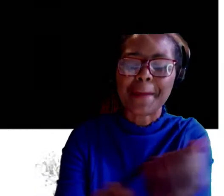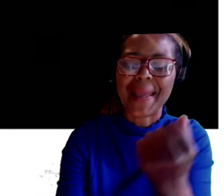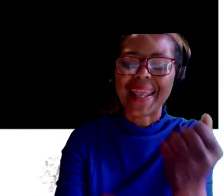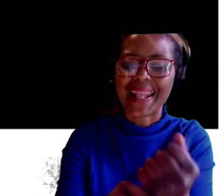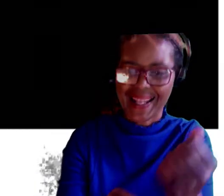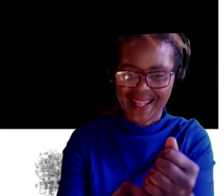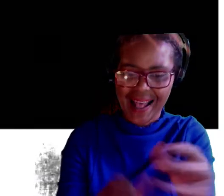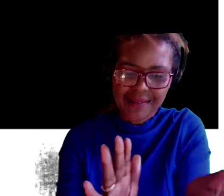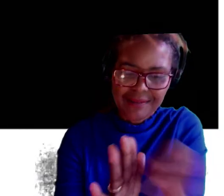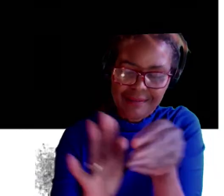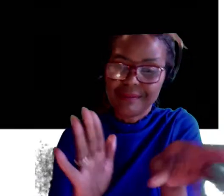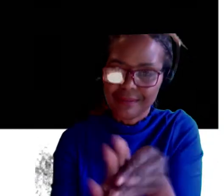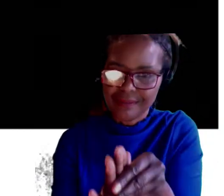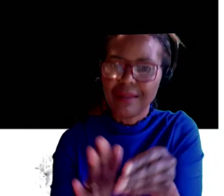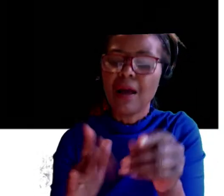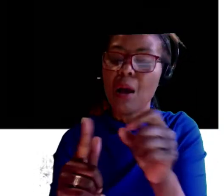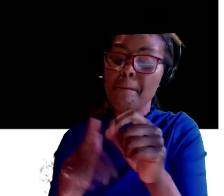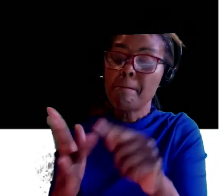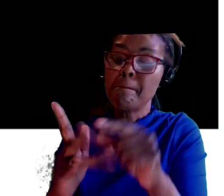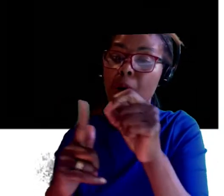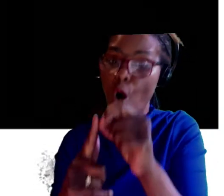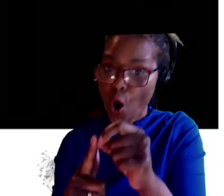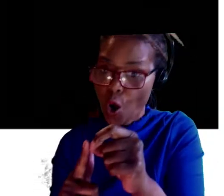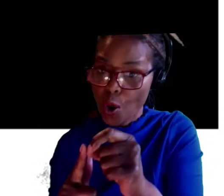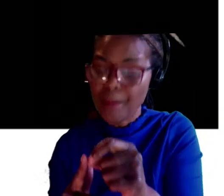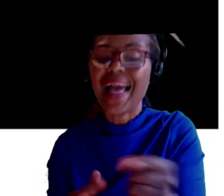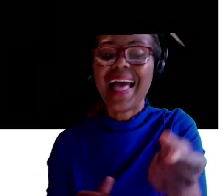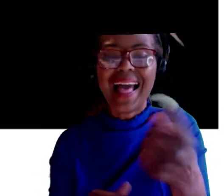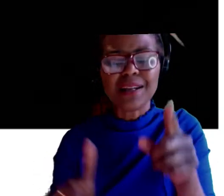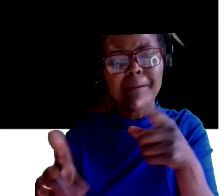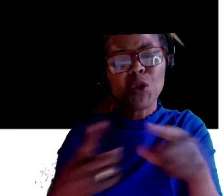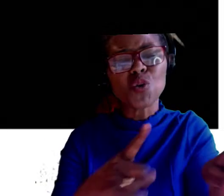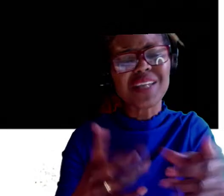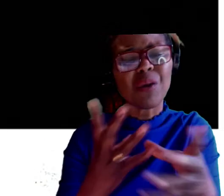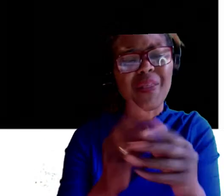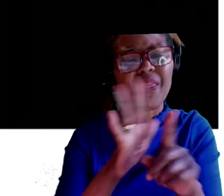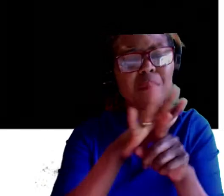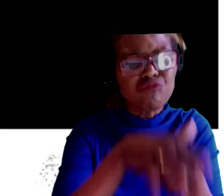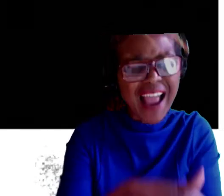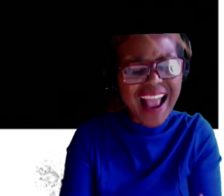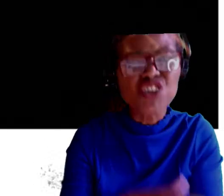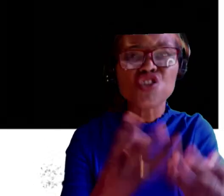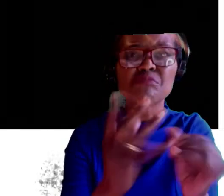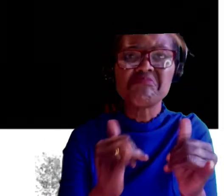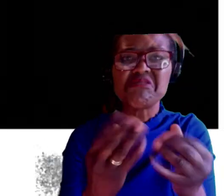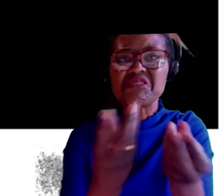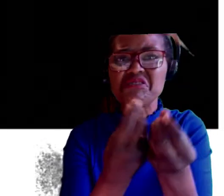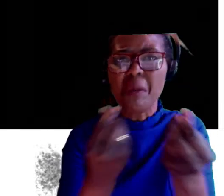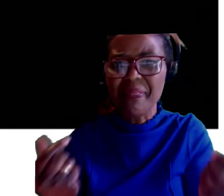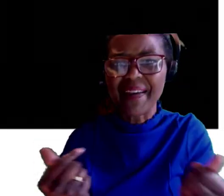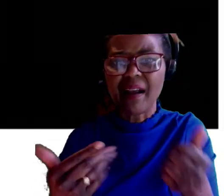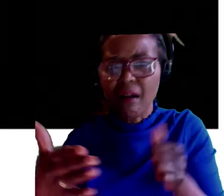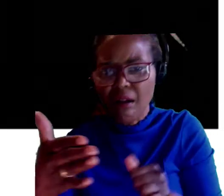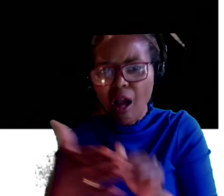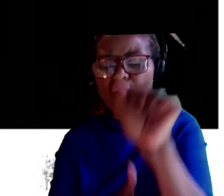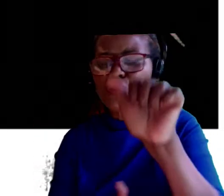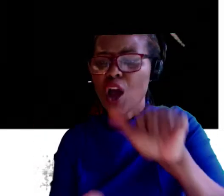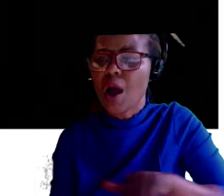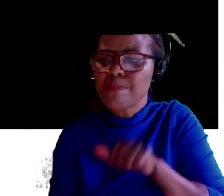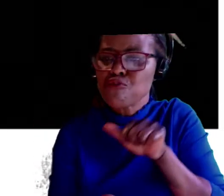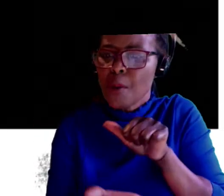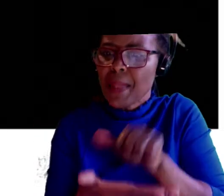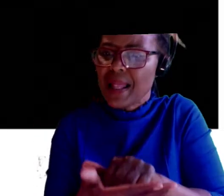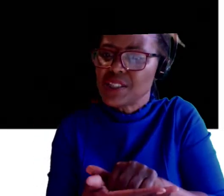pop and its origins in the music of the oppressed, something about cultural appropriation and assimilation. It's going to be called Good